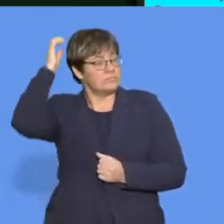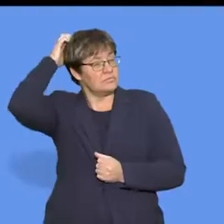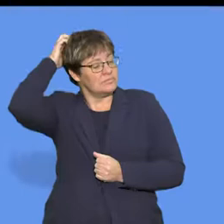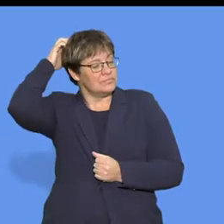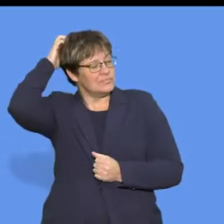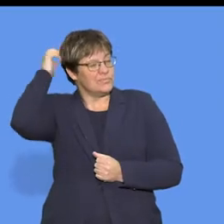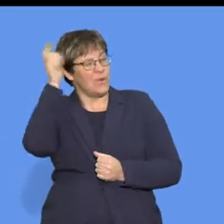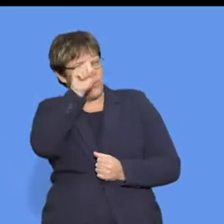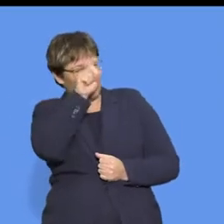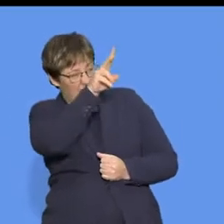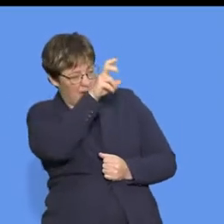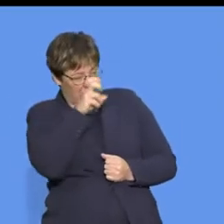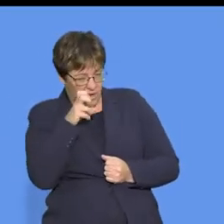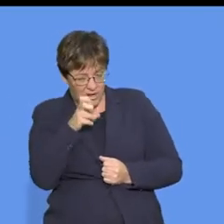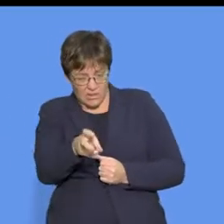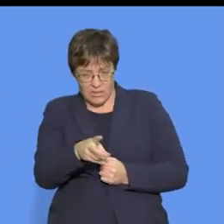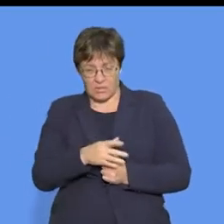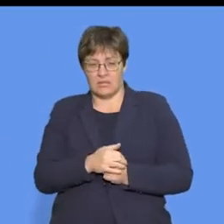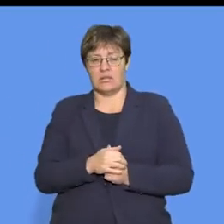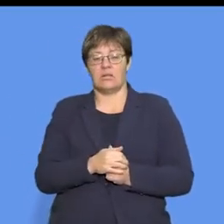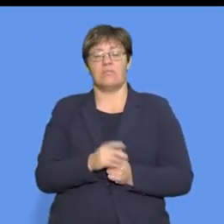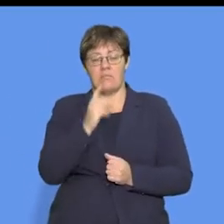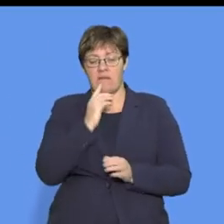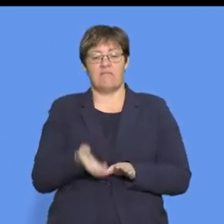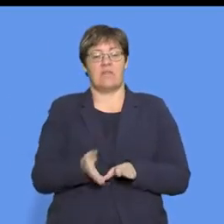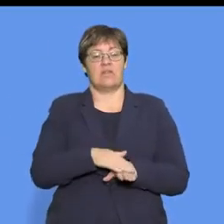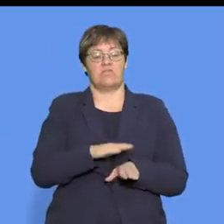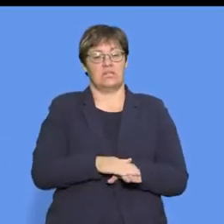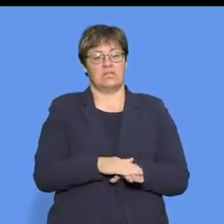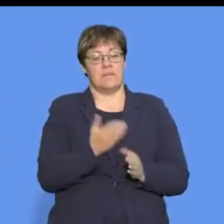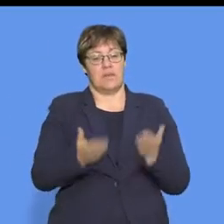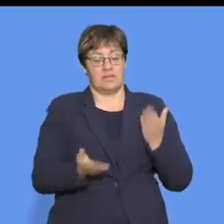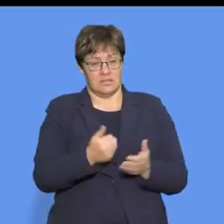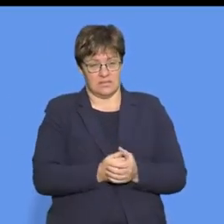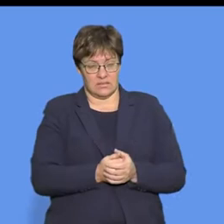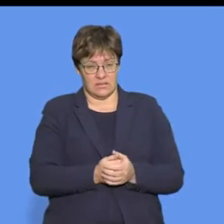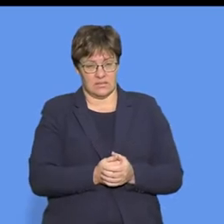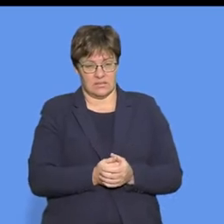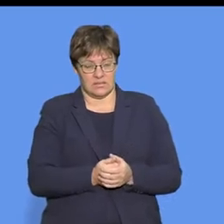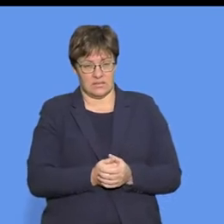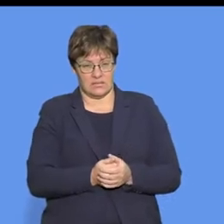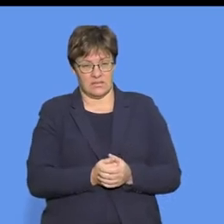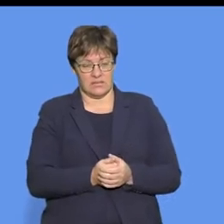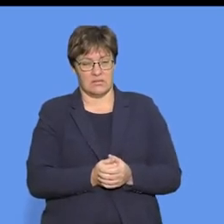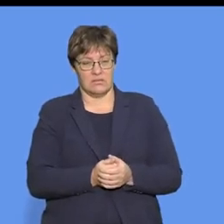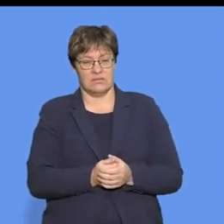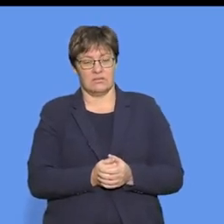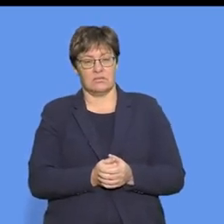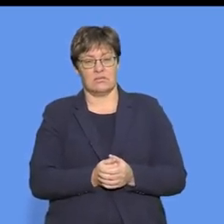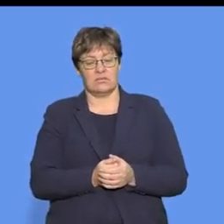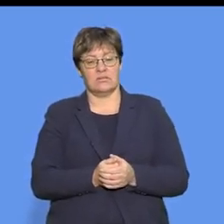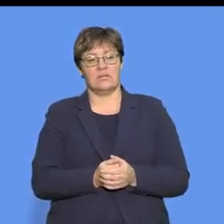information from the question and recognize that there's an increase of mass at electrode